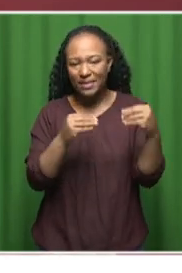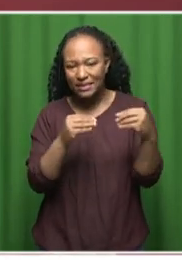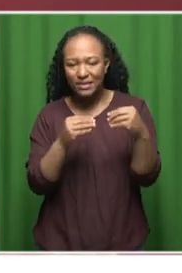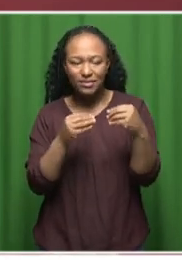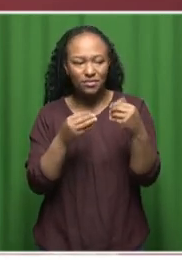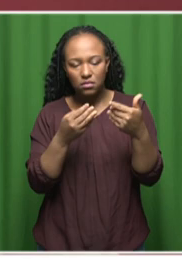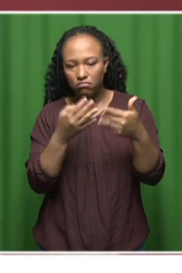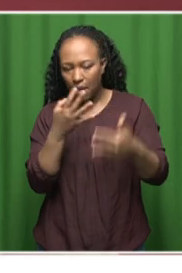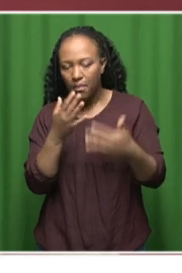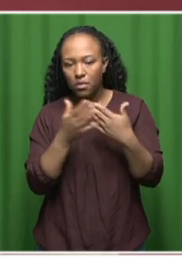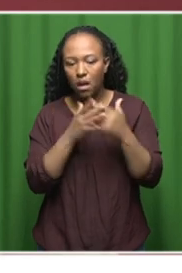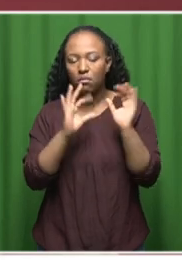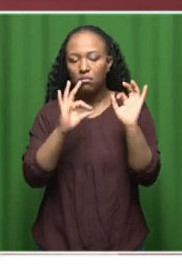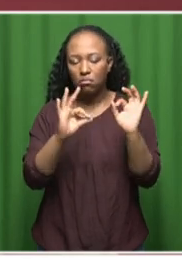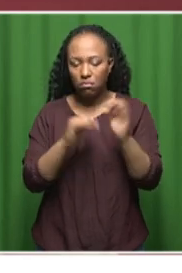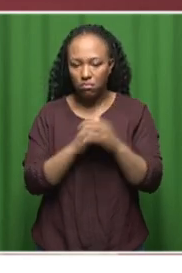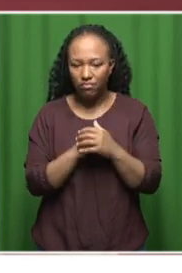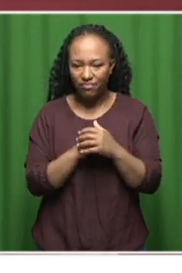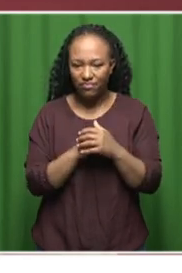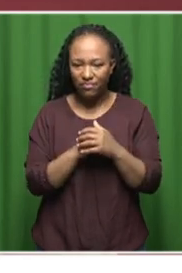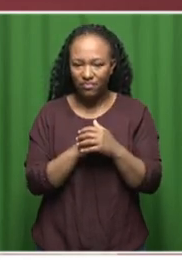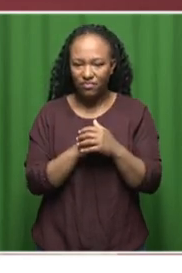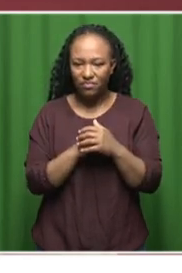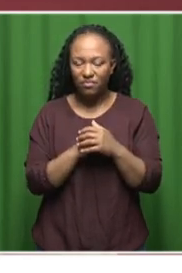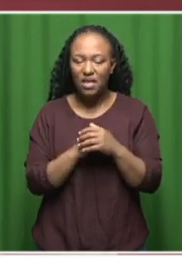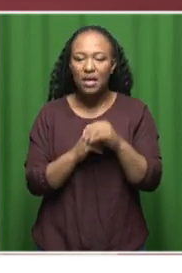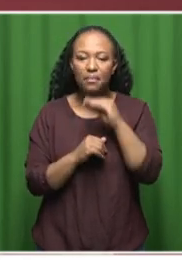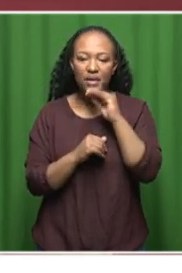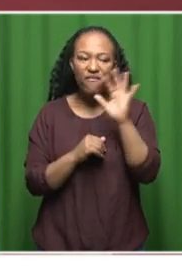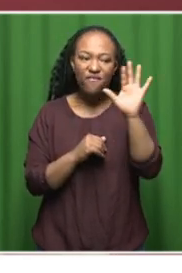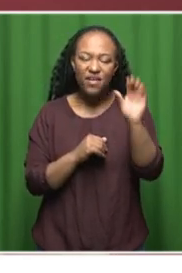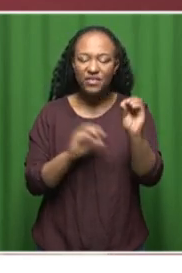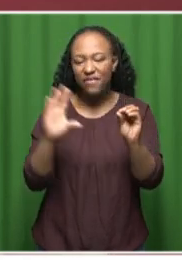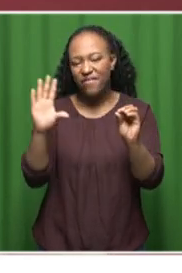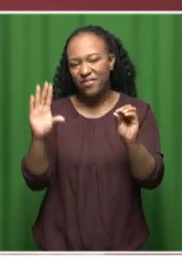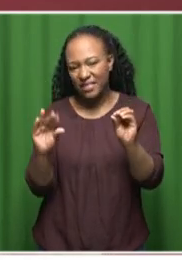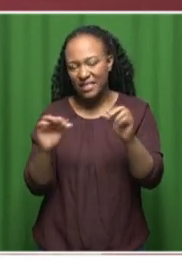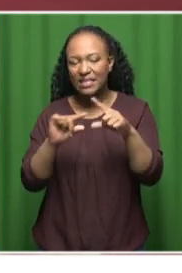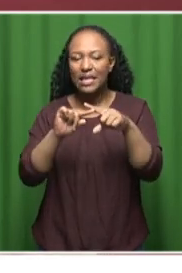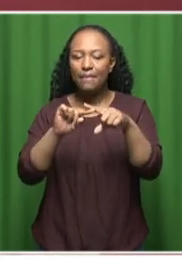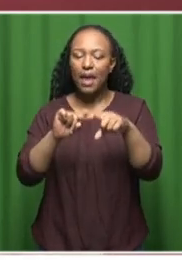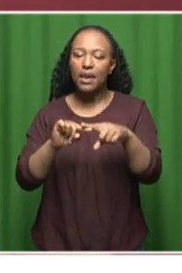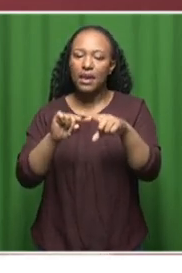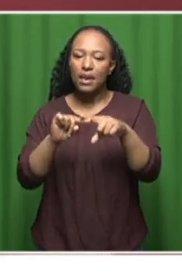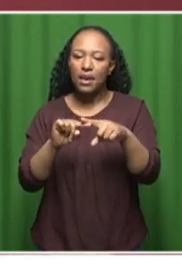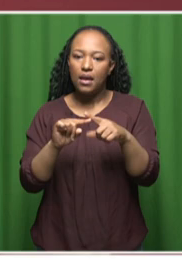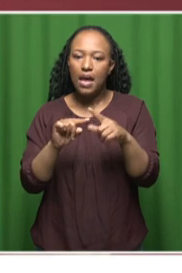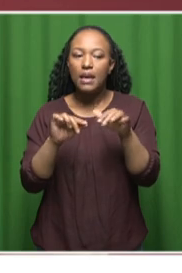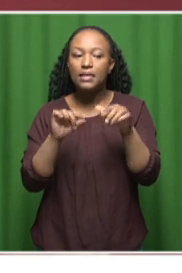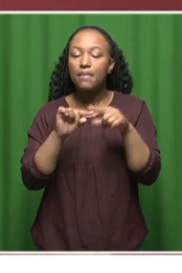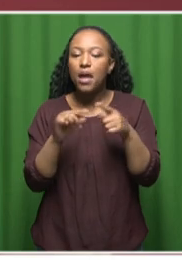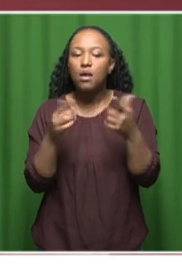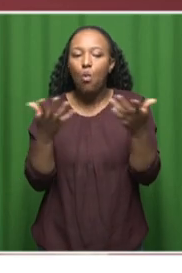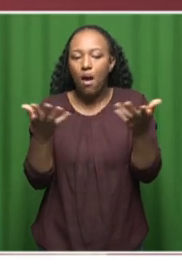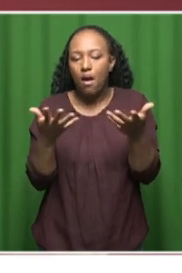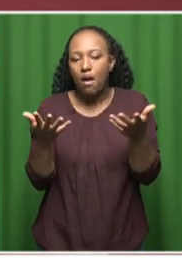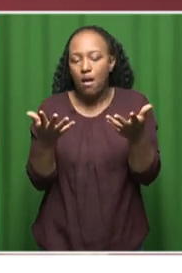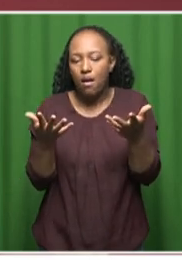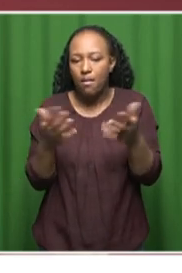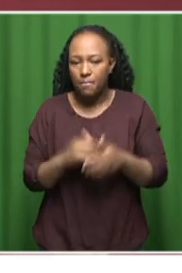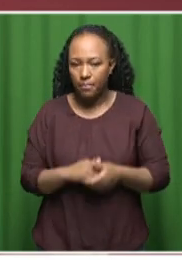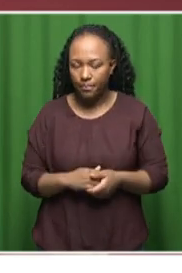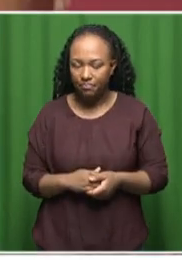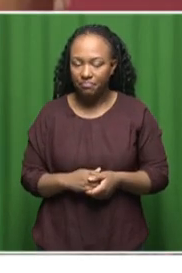in place. So it's more of a 50-50 depending on where one is located. Okay, all